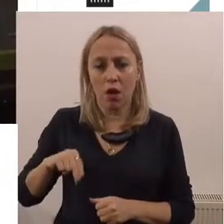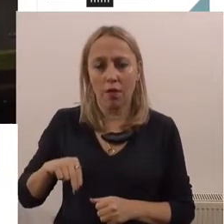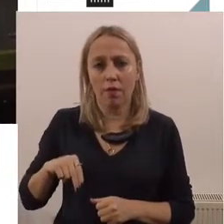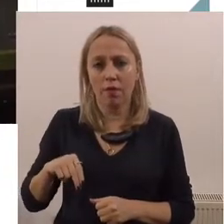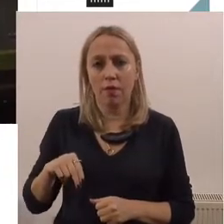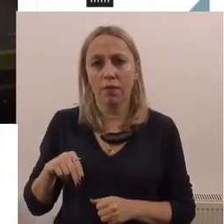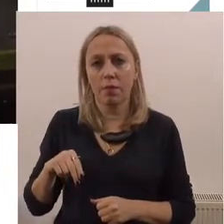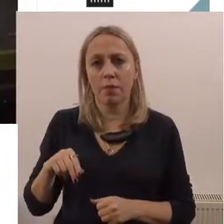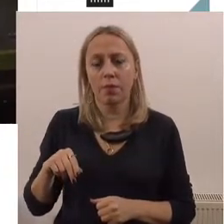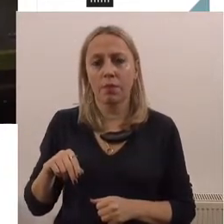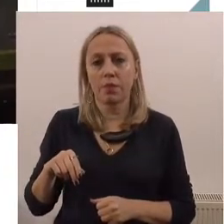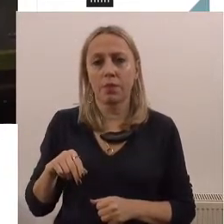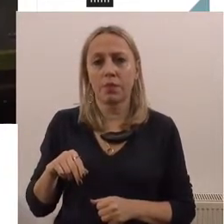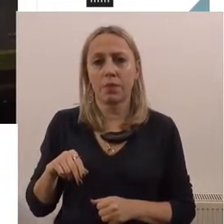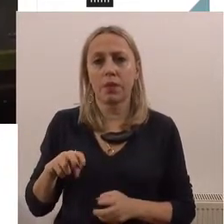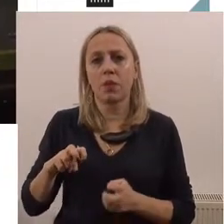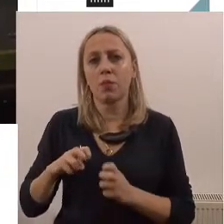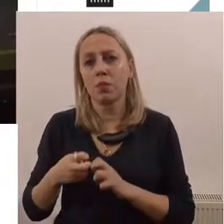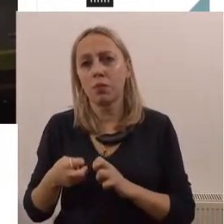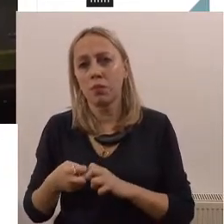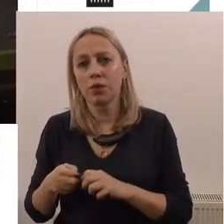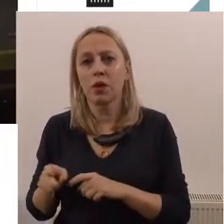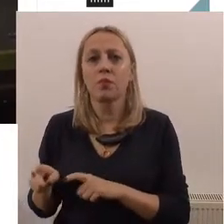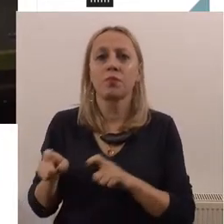would involve the staff